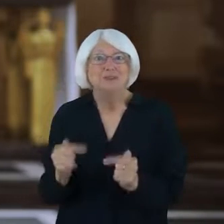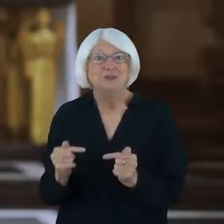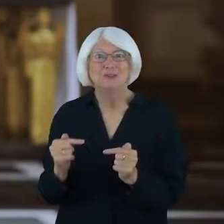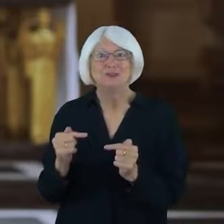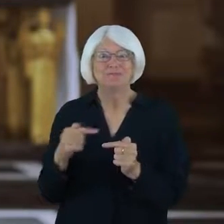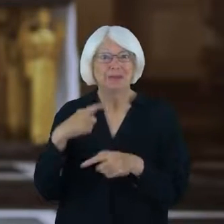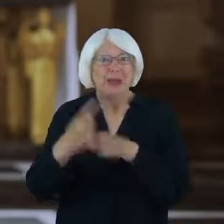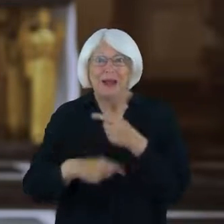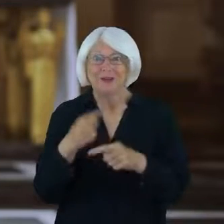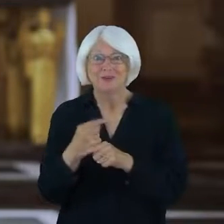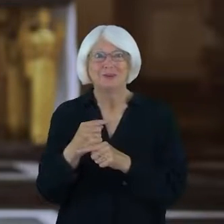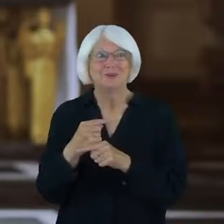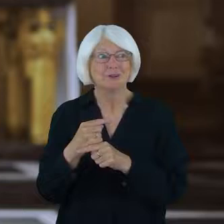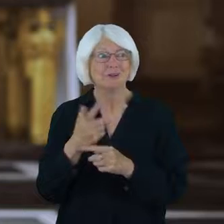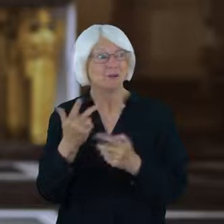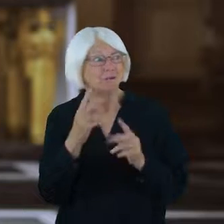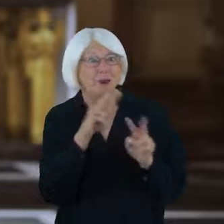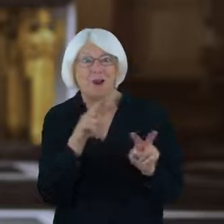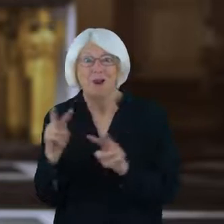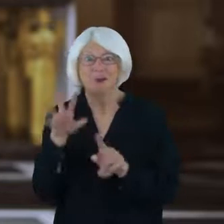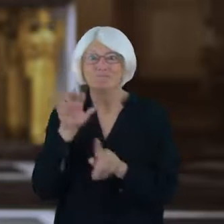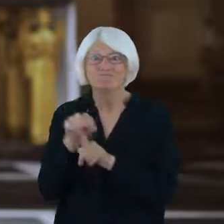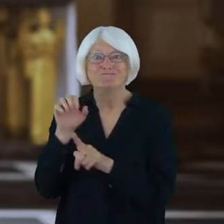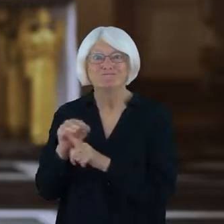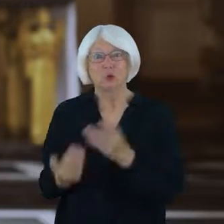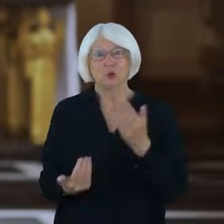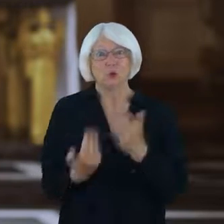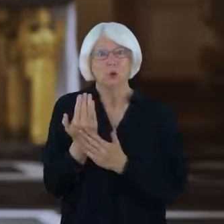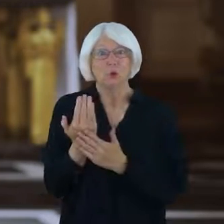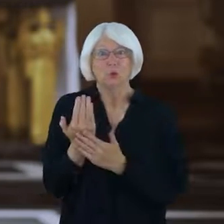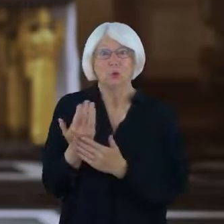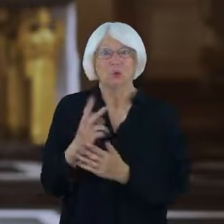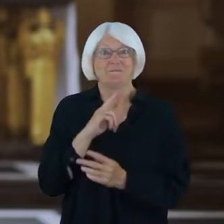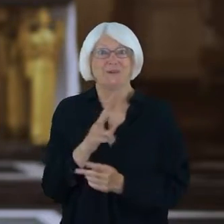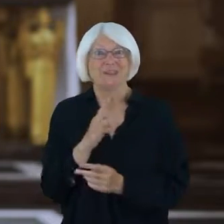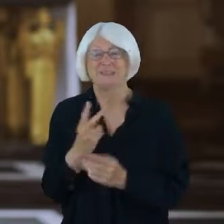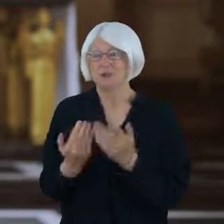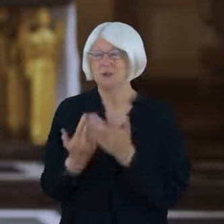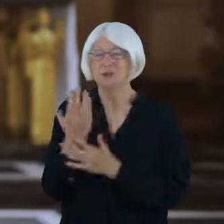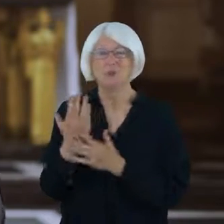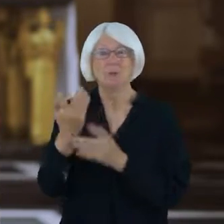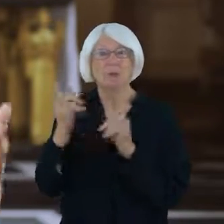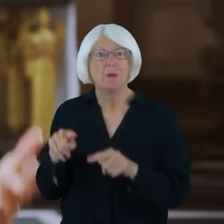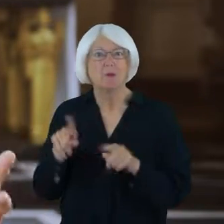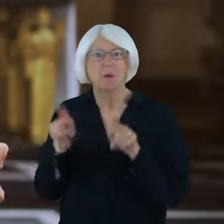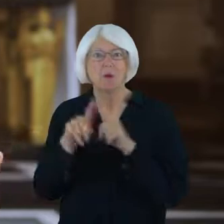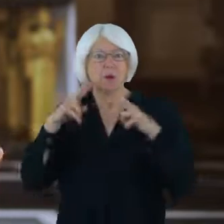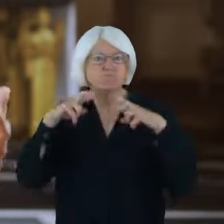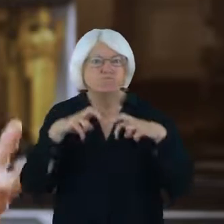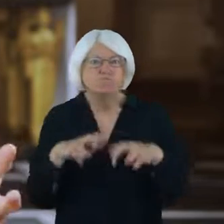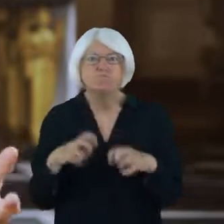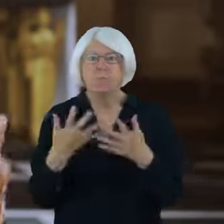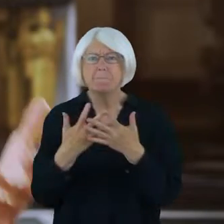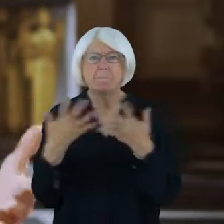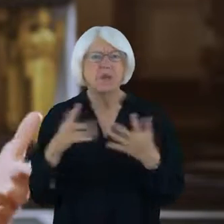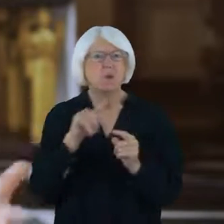competition that puts a spotlight on talented young voices engaging theologically with big questions